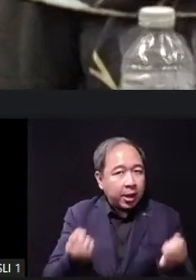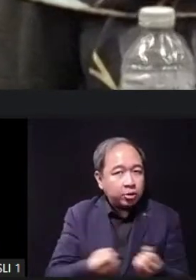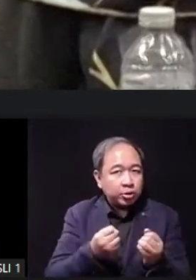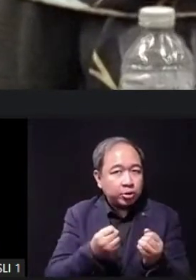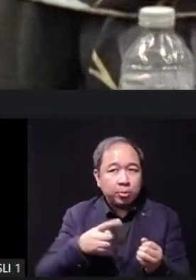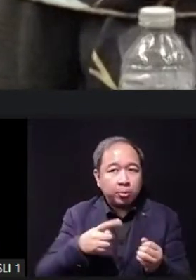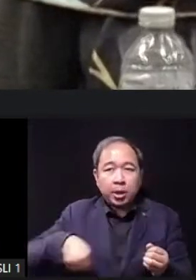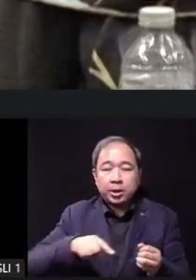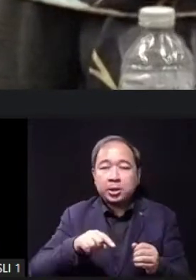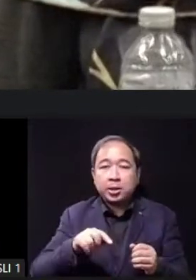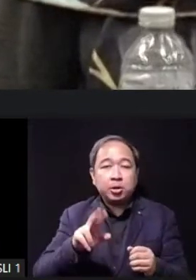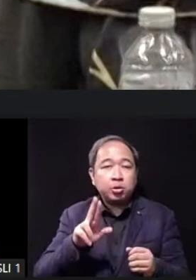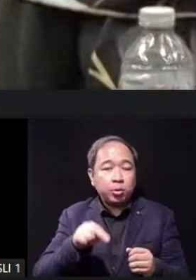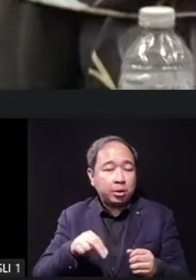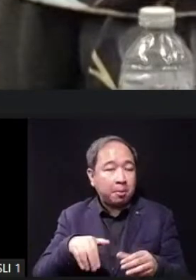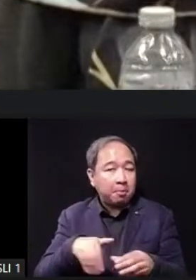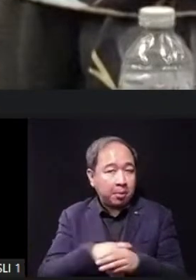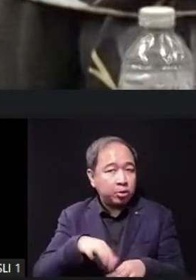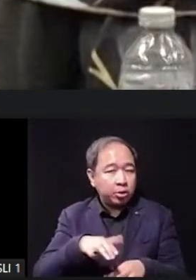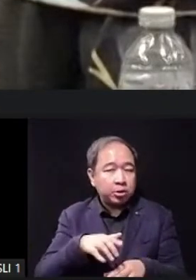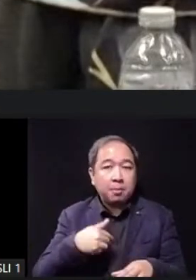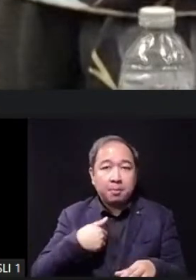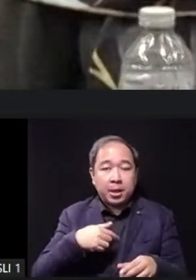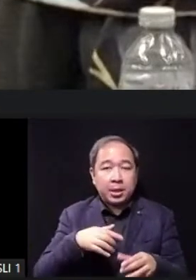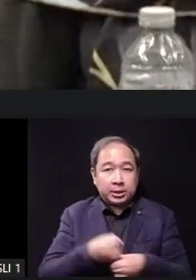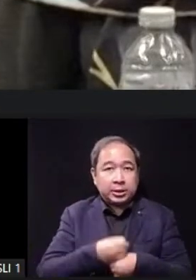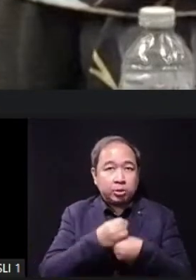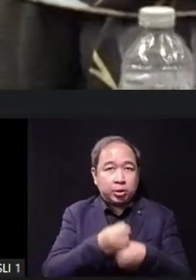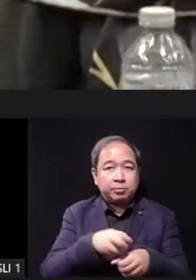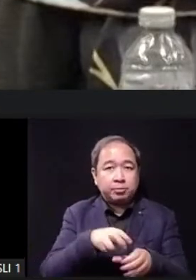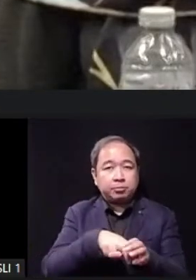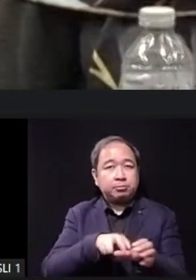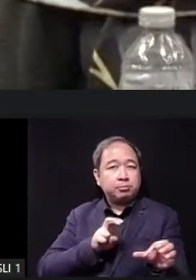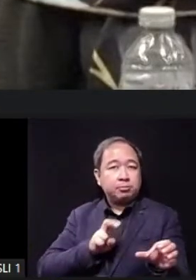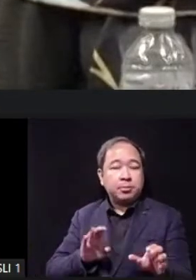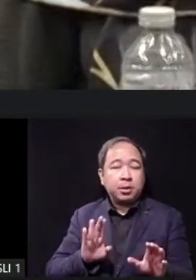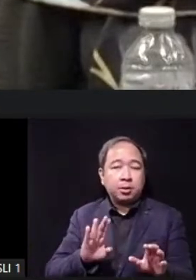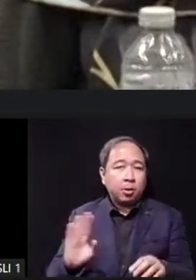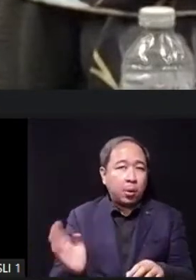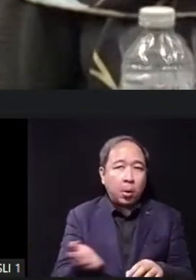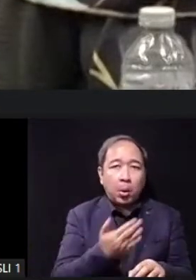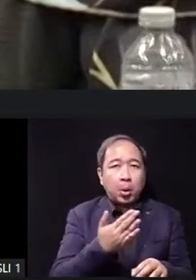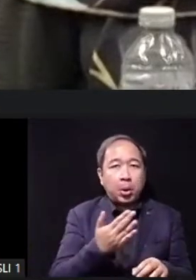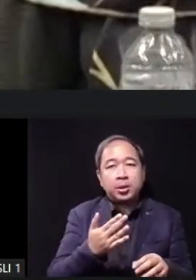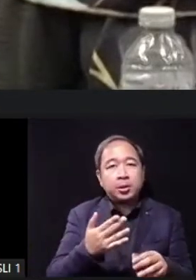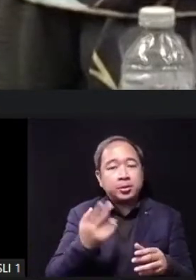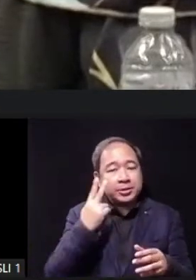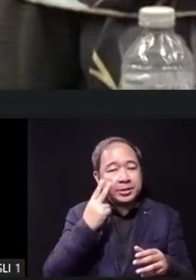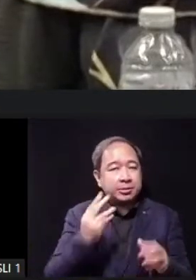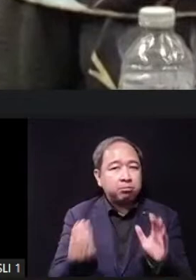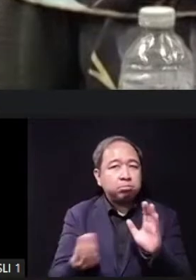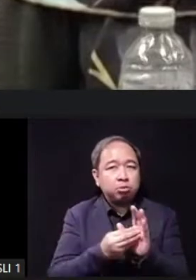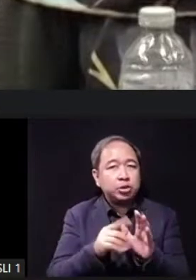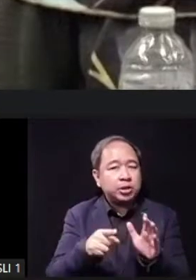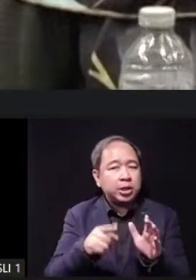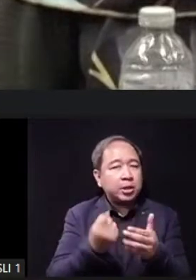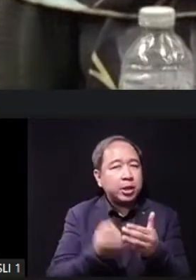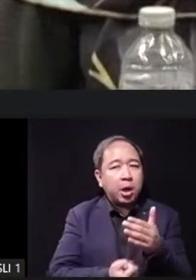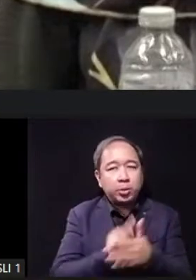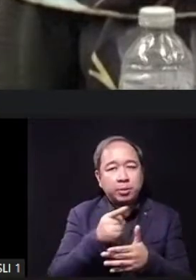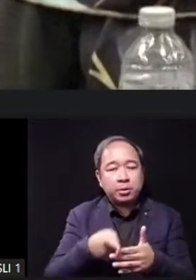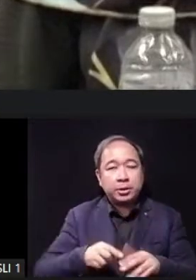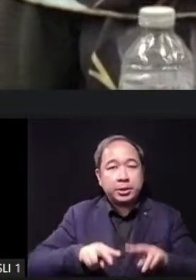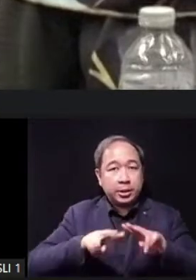member states' negotiated texts, my delegation disassociates itself from all the references mentioning those outcomes of the